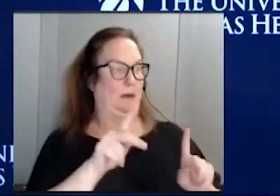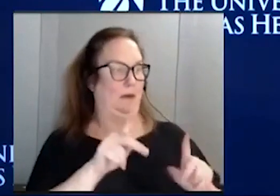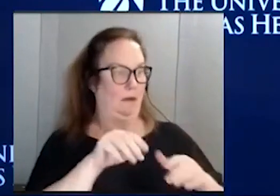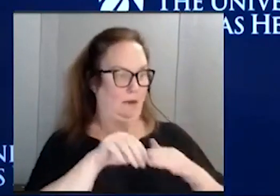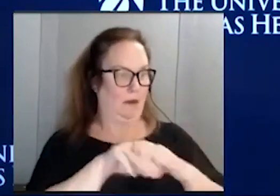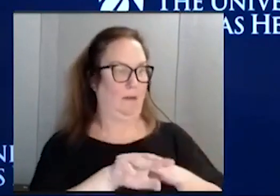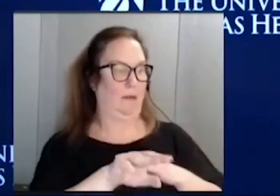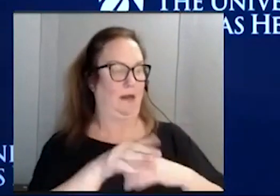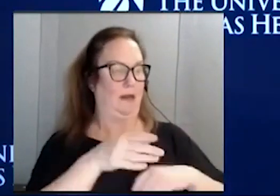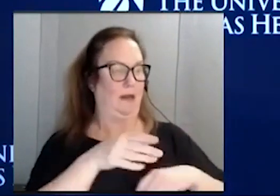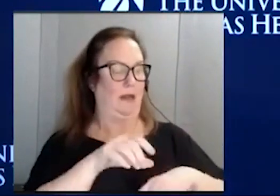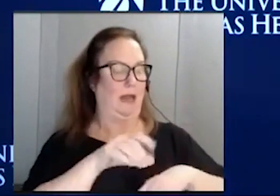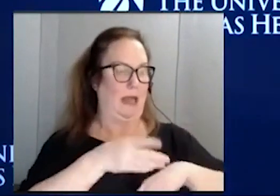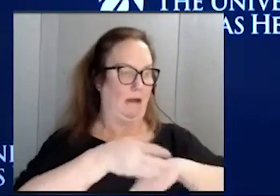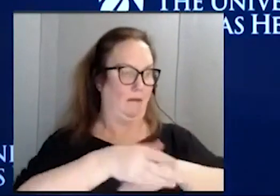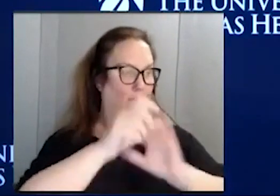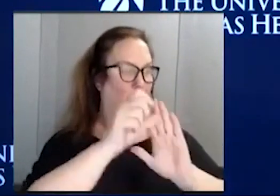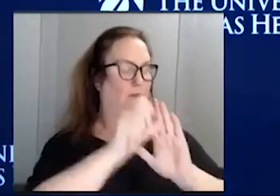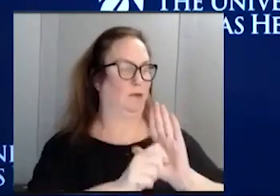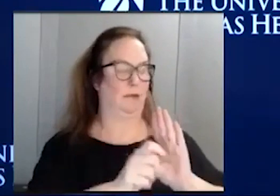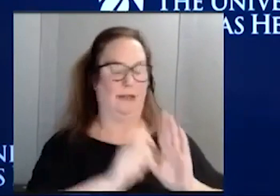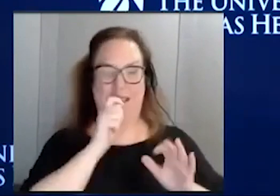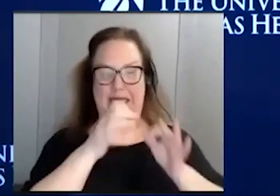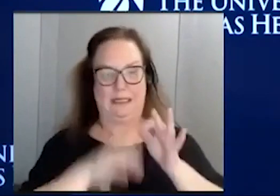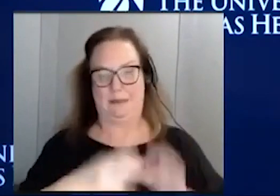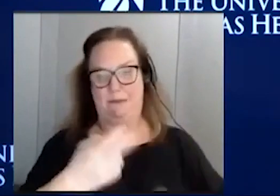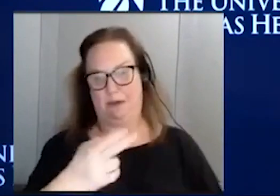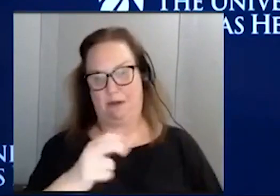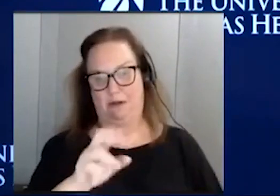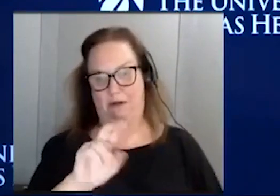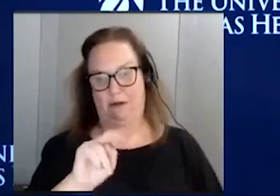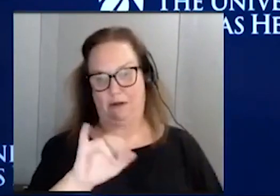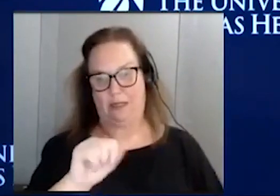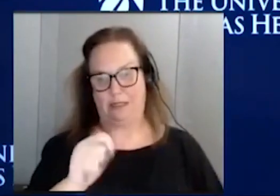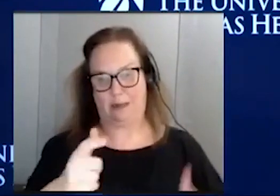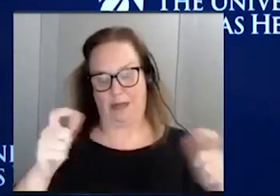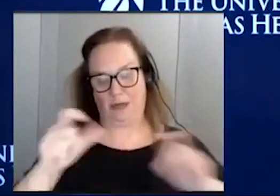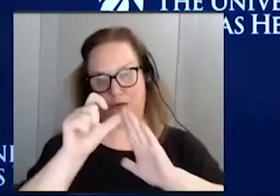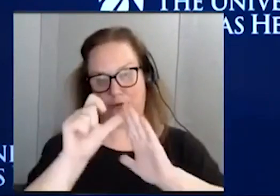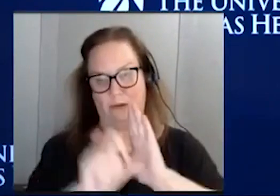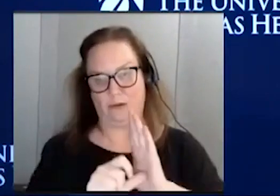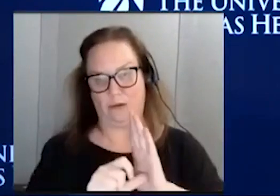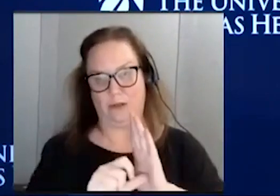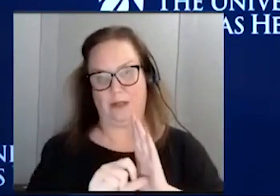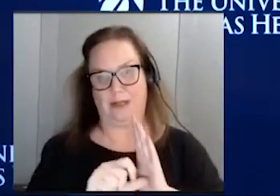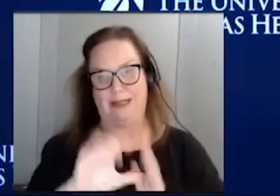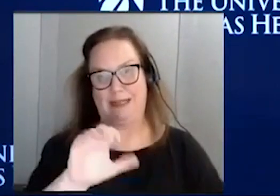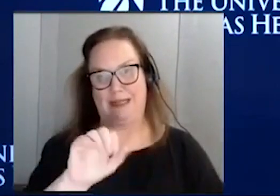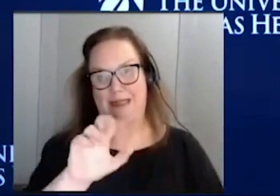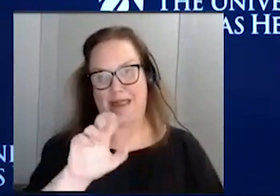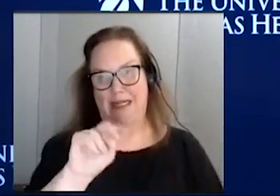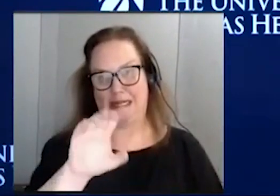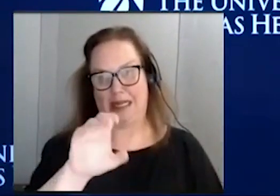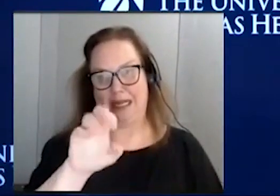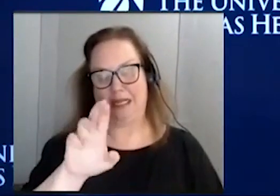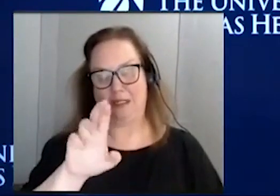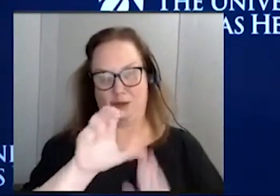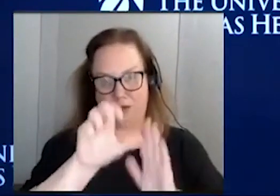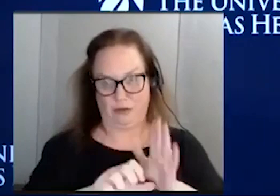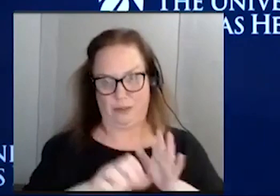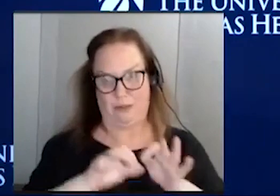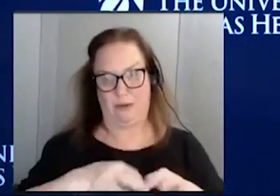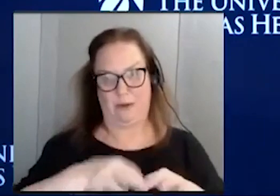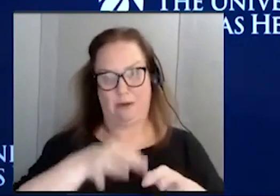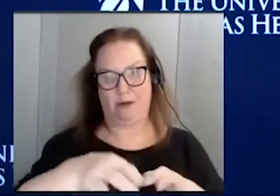post-operatively. So that's not a simple hernia repair. That's a bigger, more major surgery, including some cancer surgeries that have been deferred. So those are not things you really